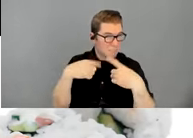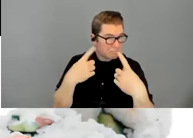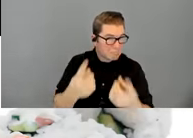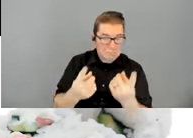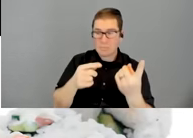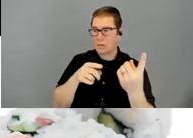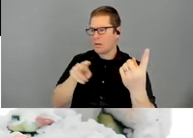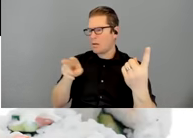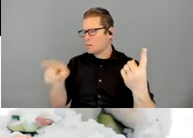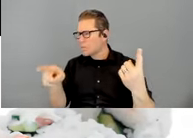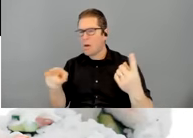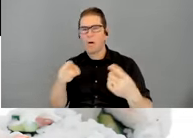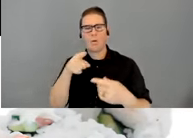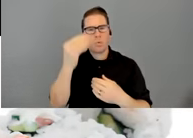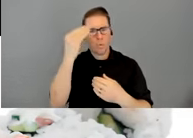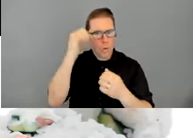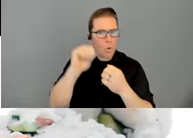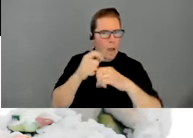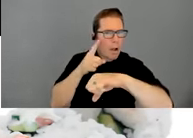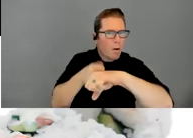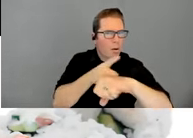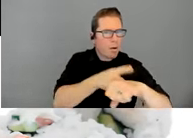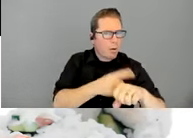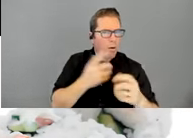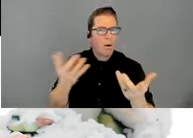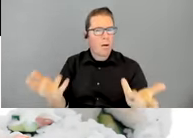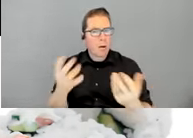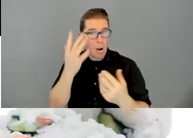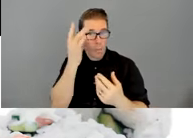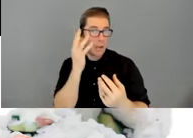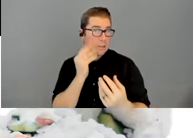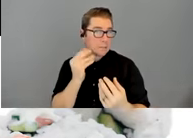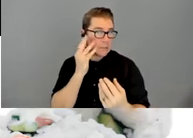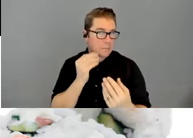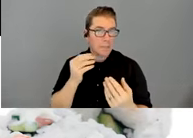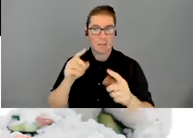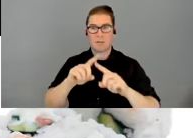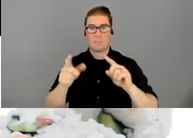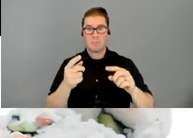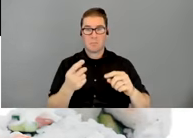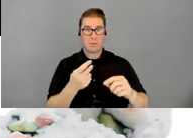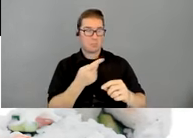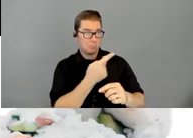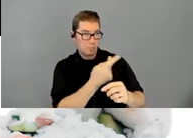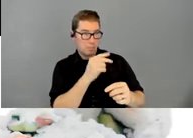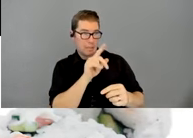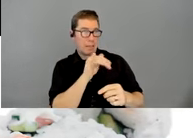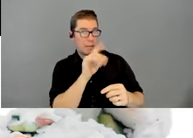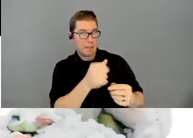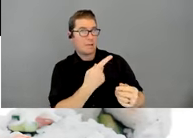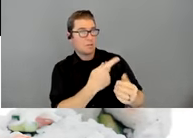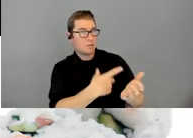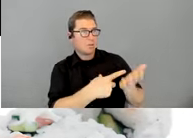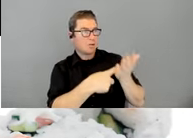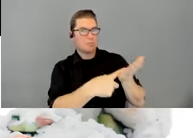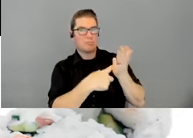had many conversations on how do you appropriately deal with and manage certain